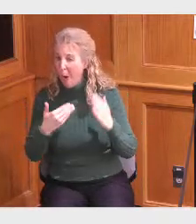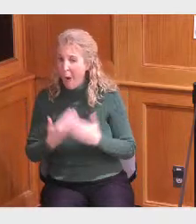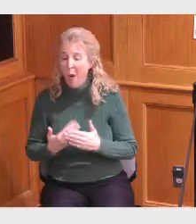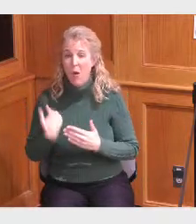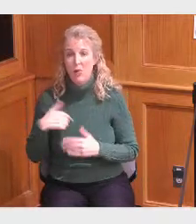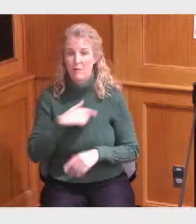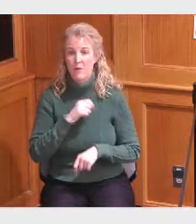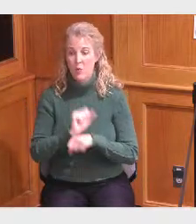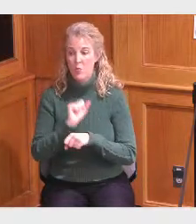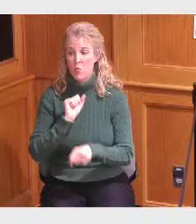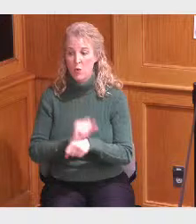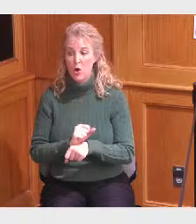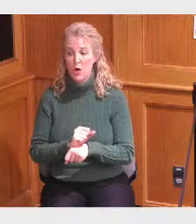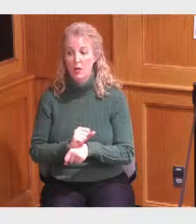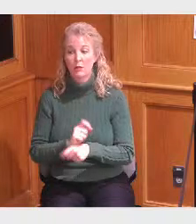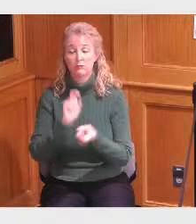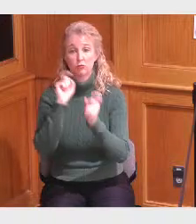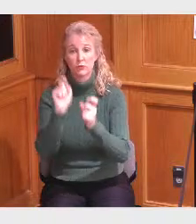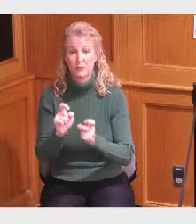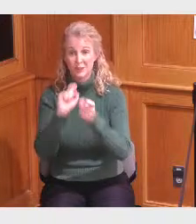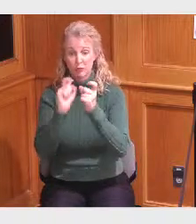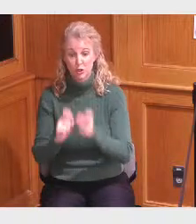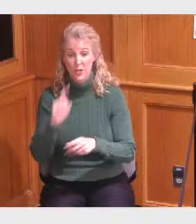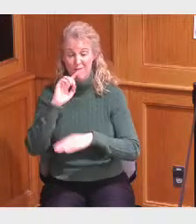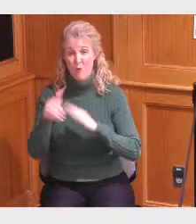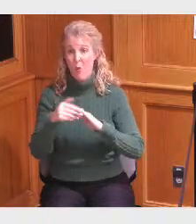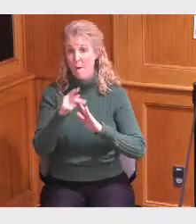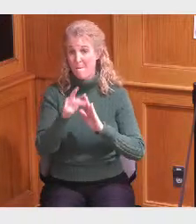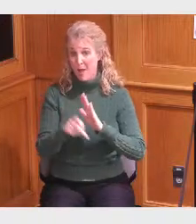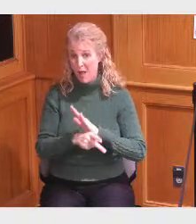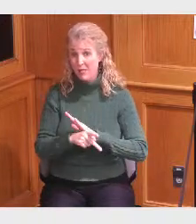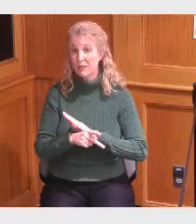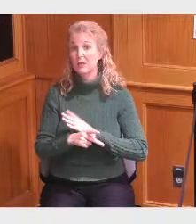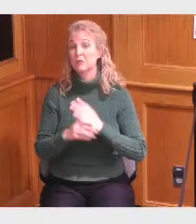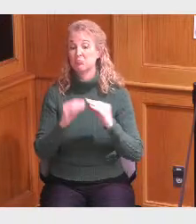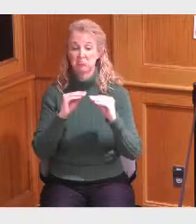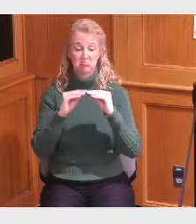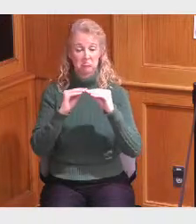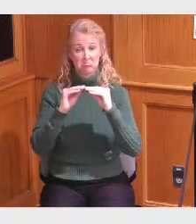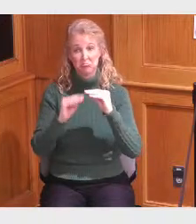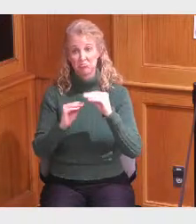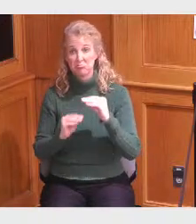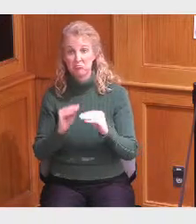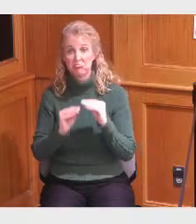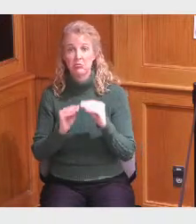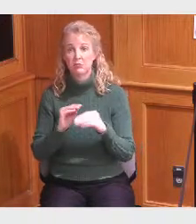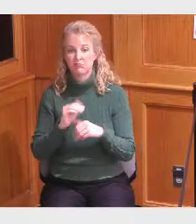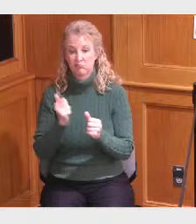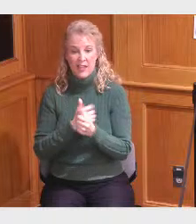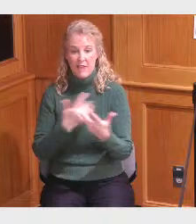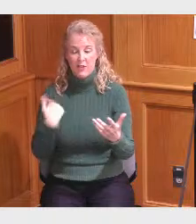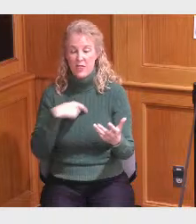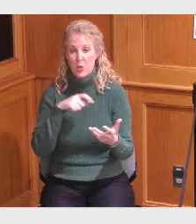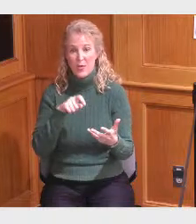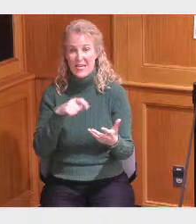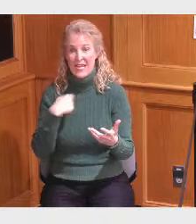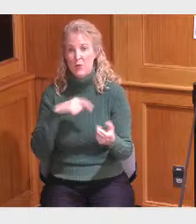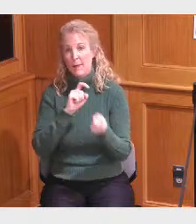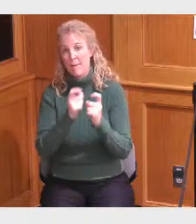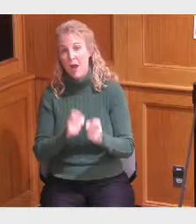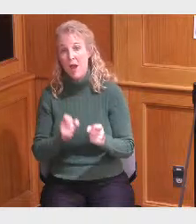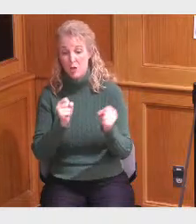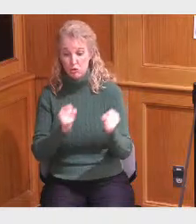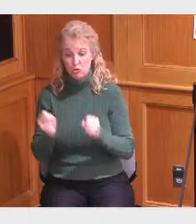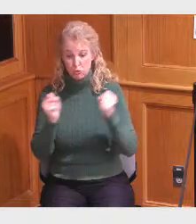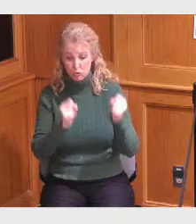we do, and we've made changes to all of those policies that we needed, all the stuff that we needed to do, strategies